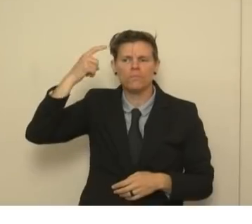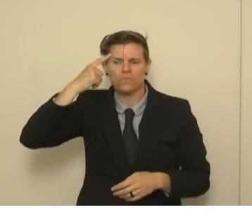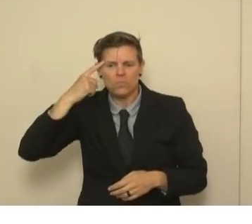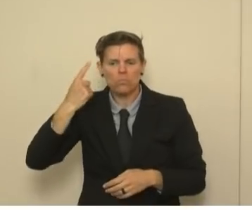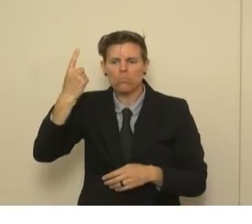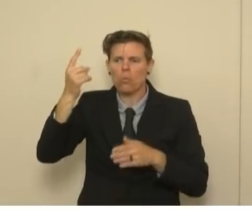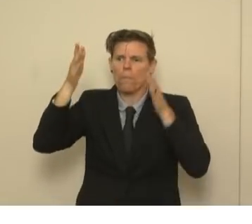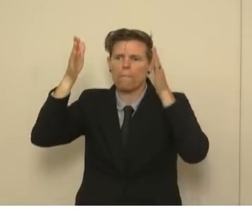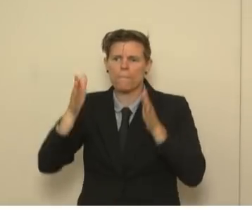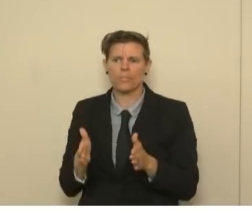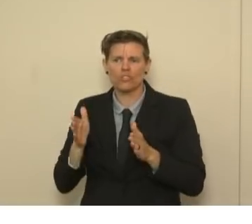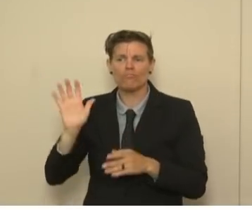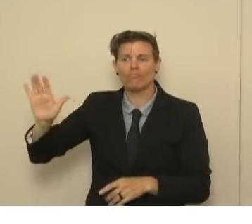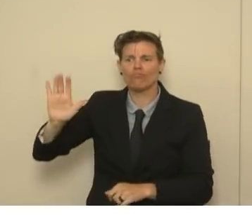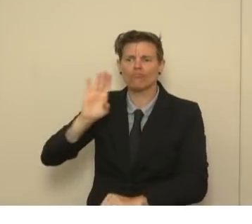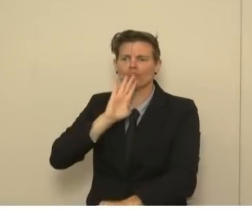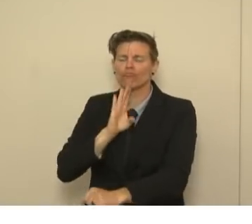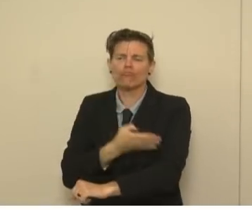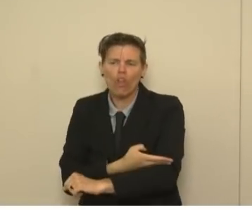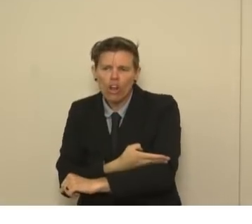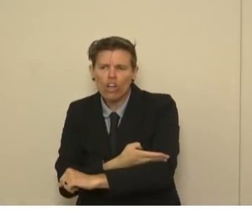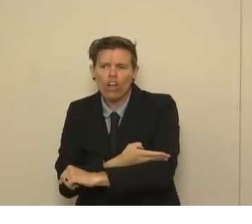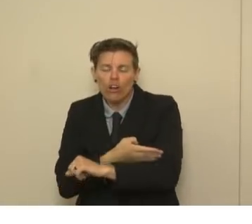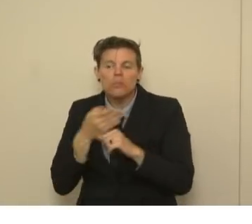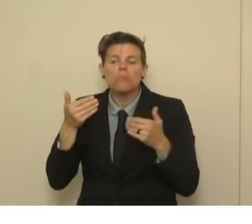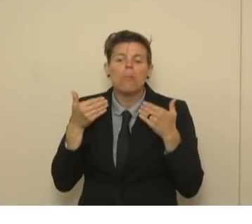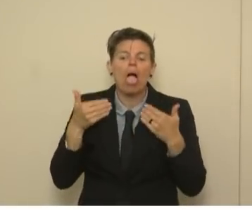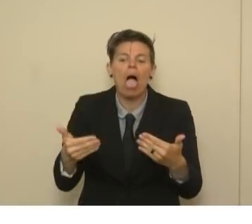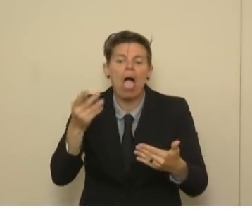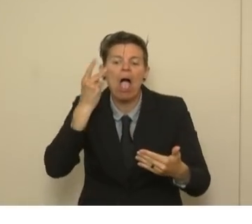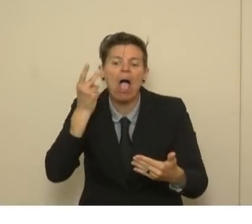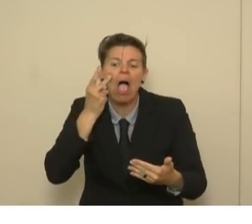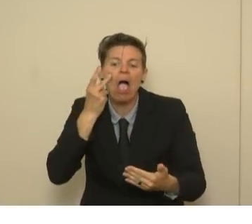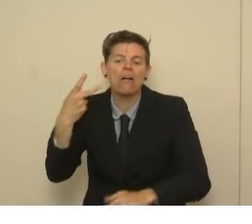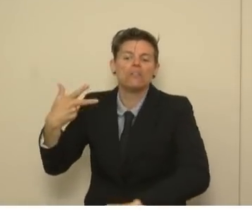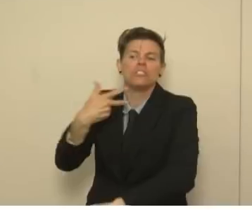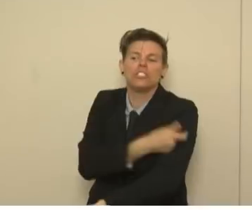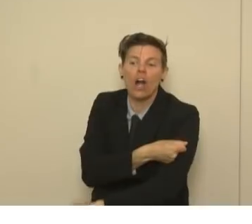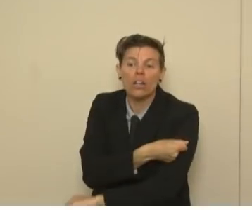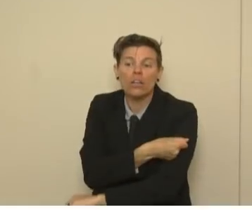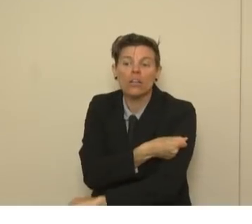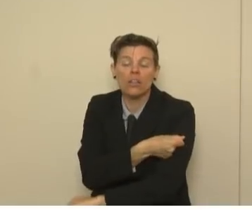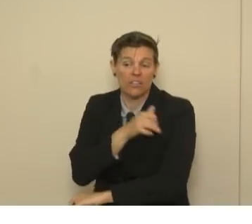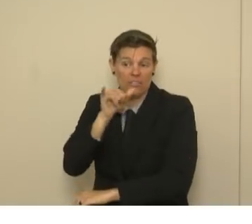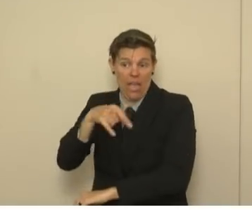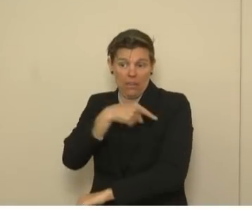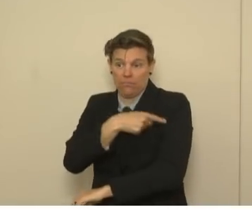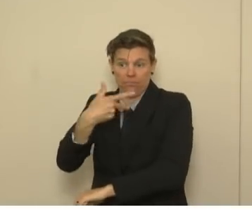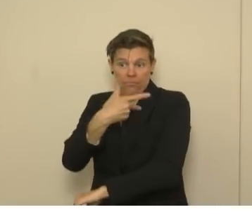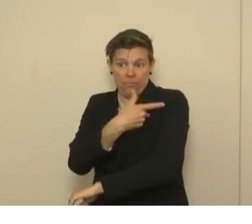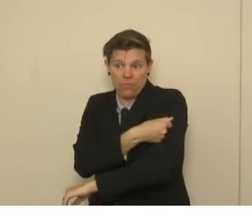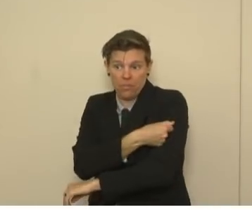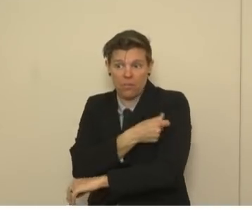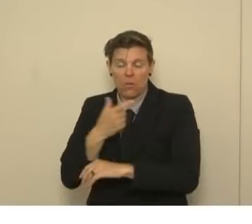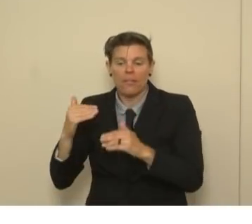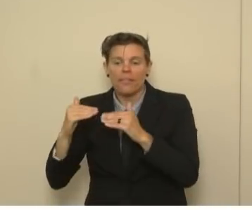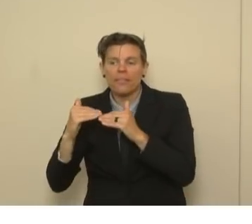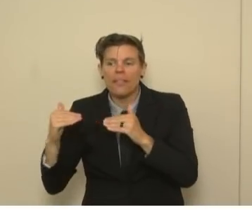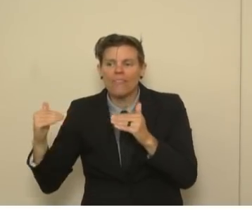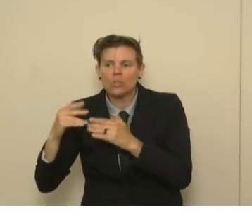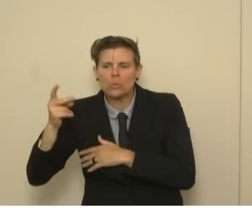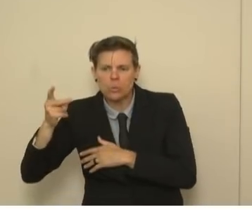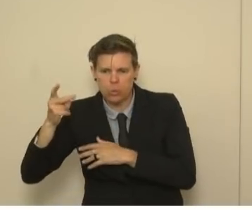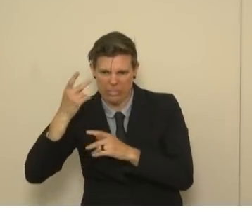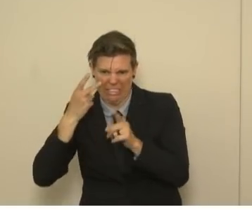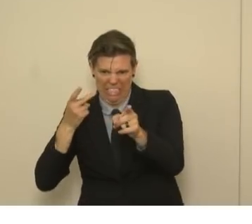in phase 2. So it hasn't even been tested on thousands of people yet. And so there was some